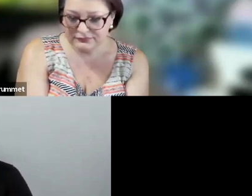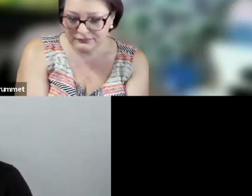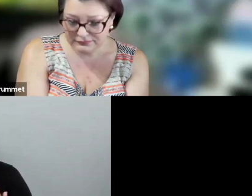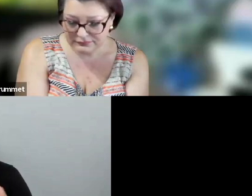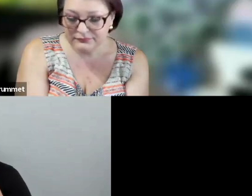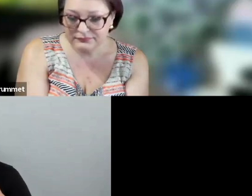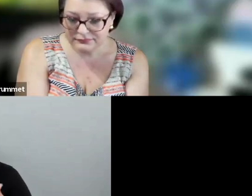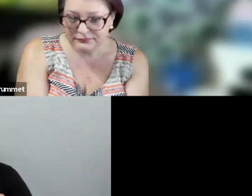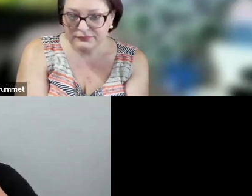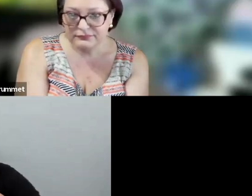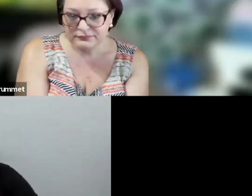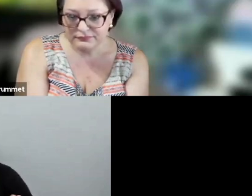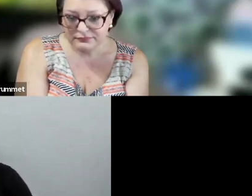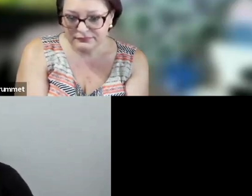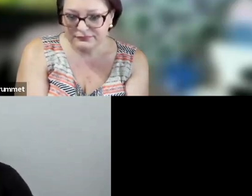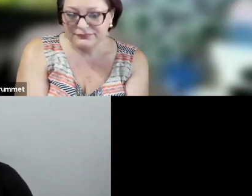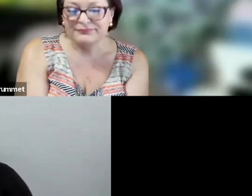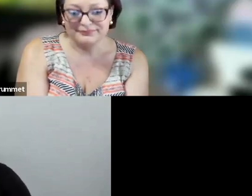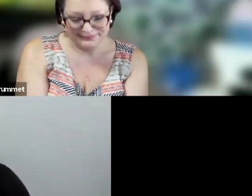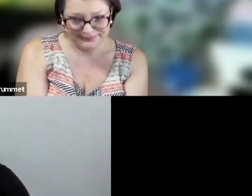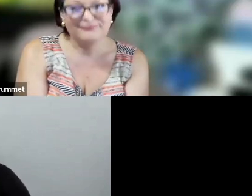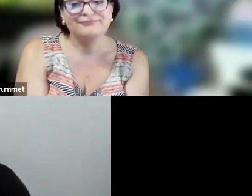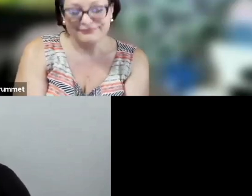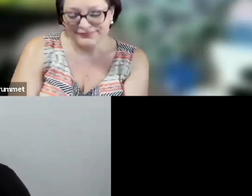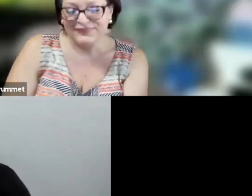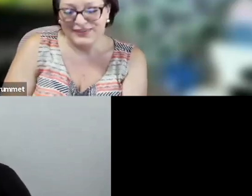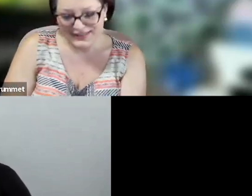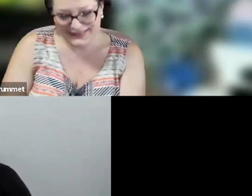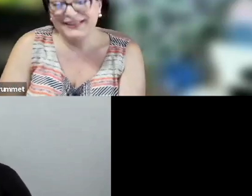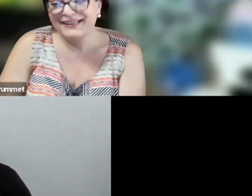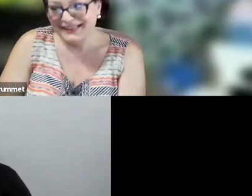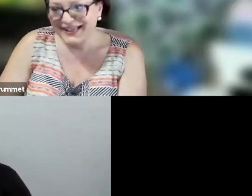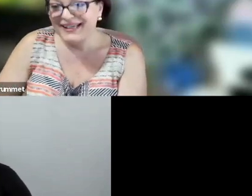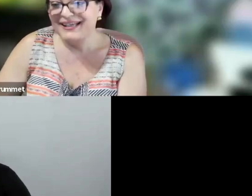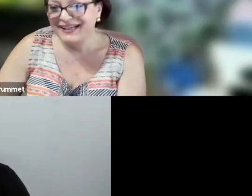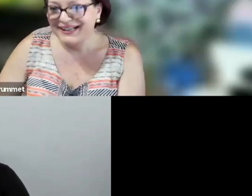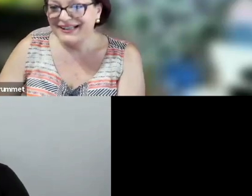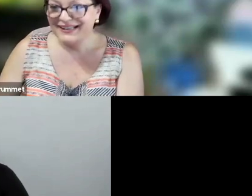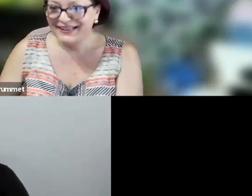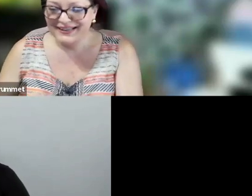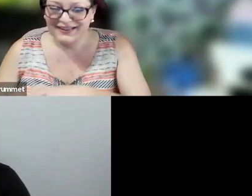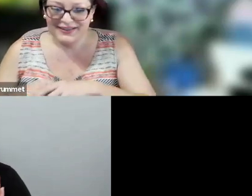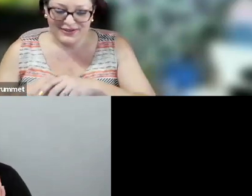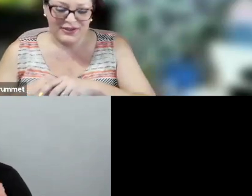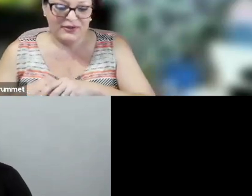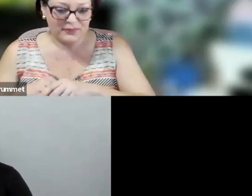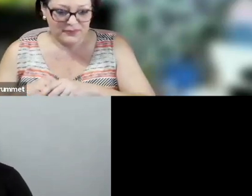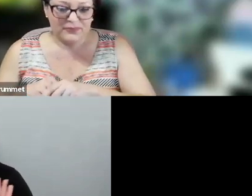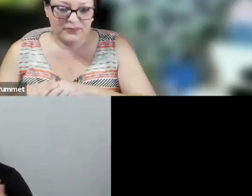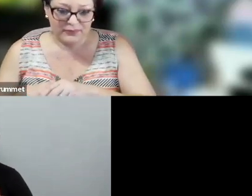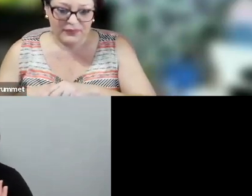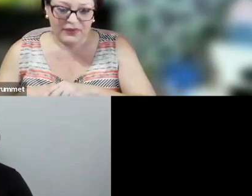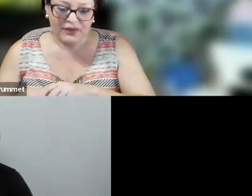family-led crisis planning sounded a lot like the WRAP program to Belinda. Can you clarify a little bit what